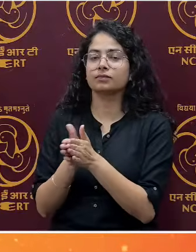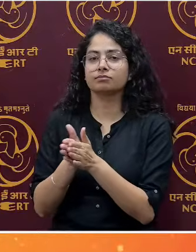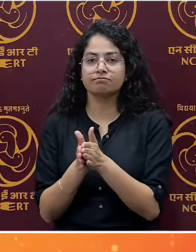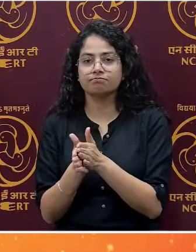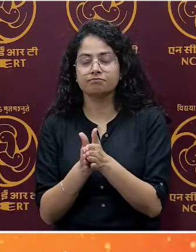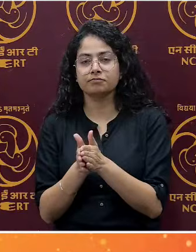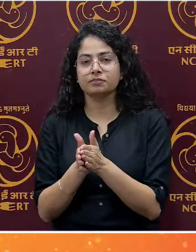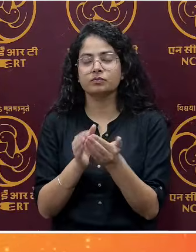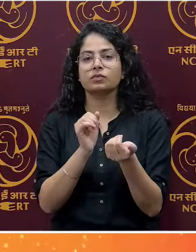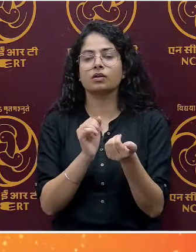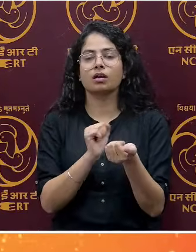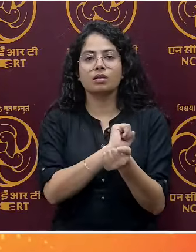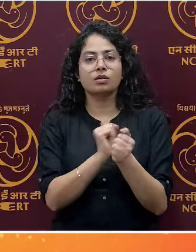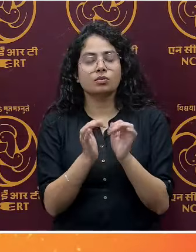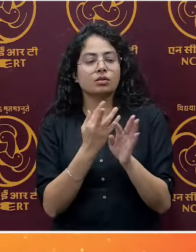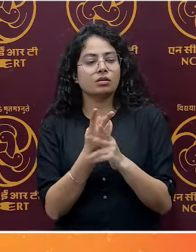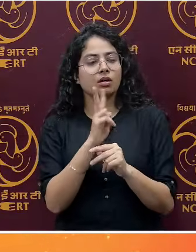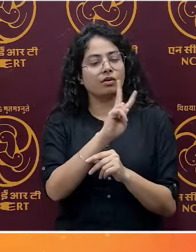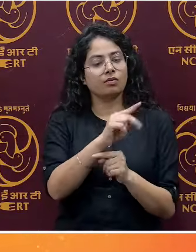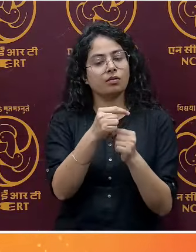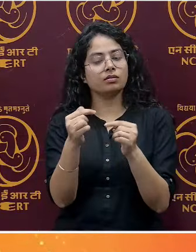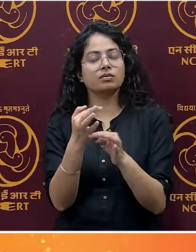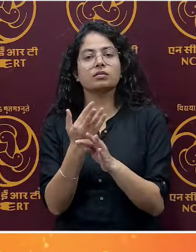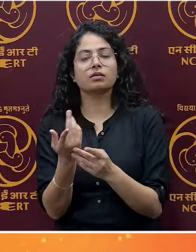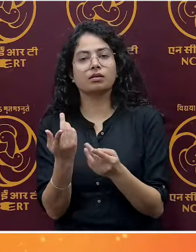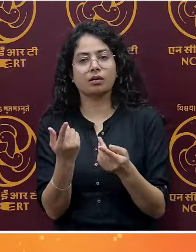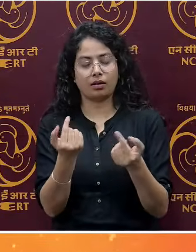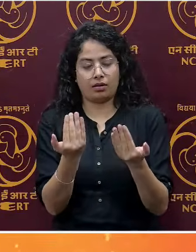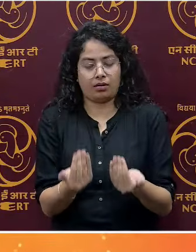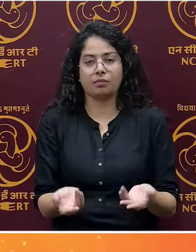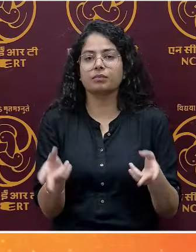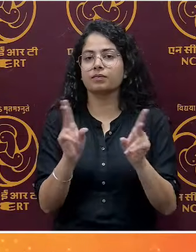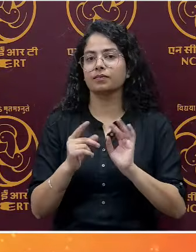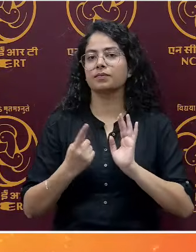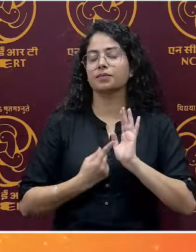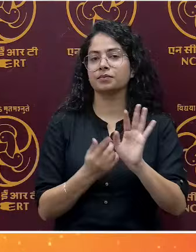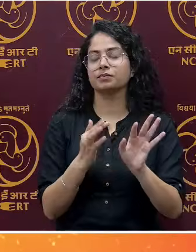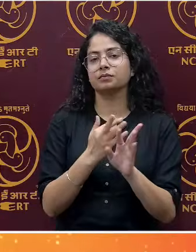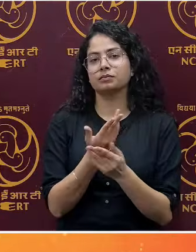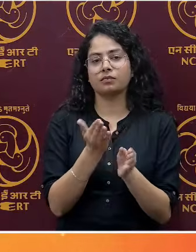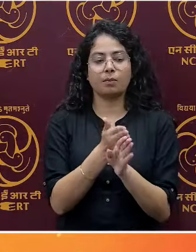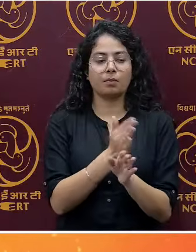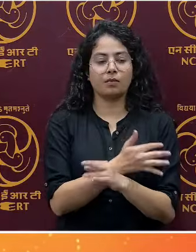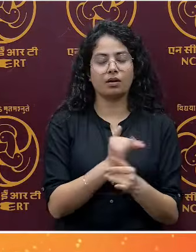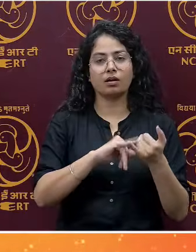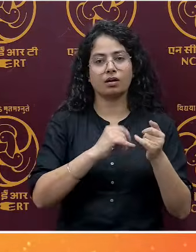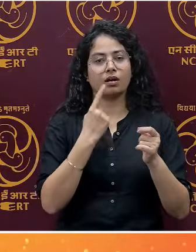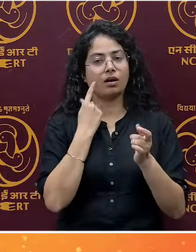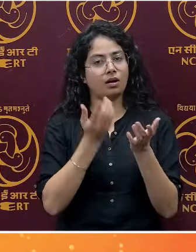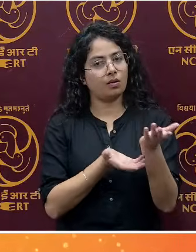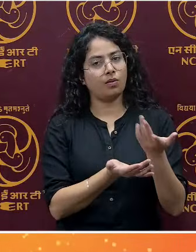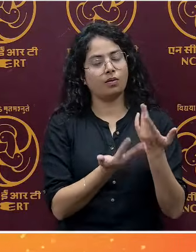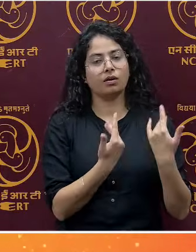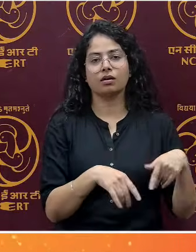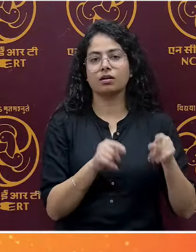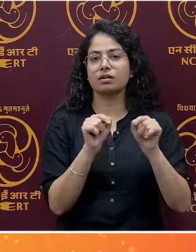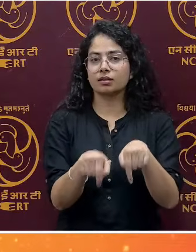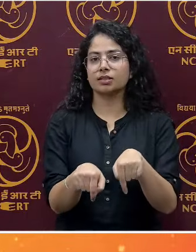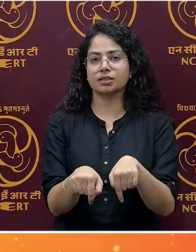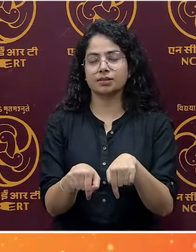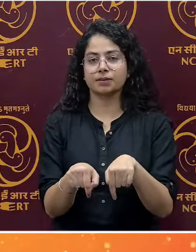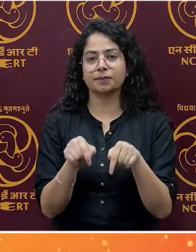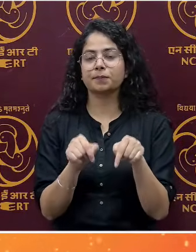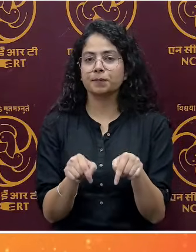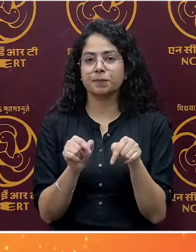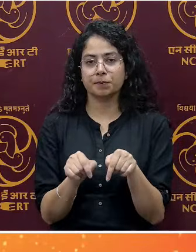just change the number of variables. Like I can also show it again. We discuss simple interest, and when we are